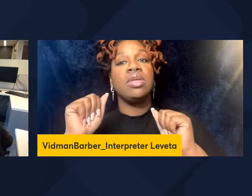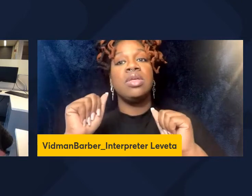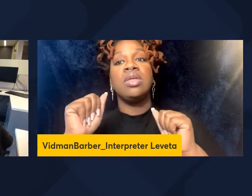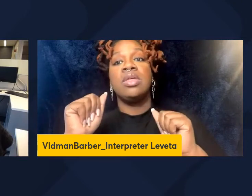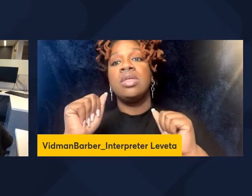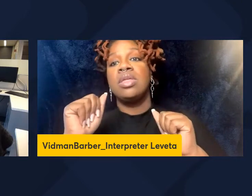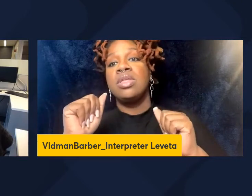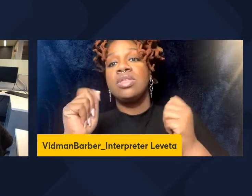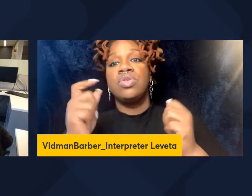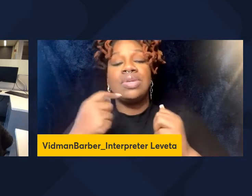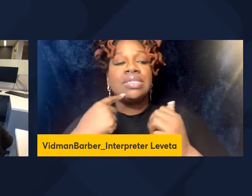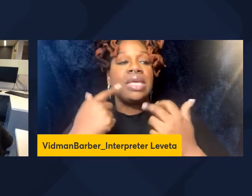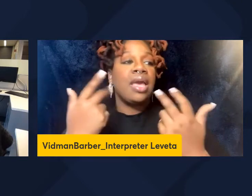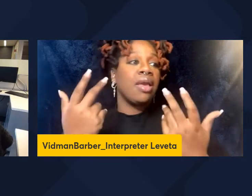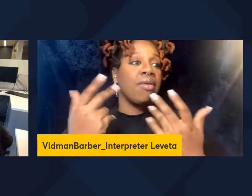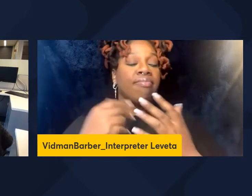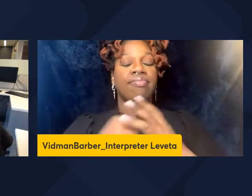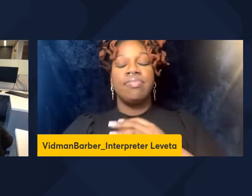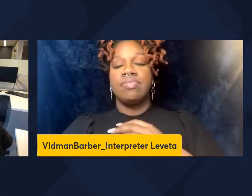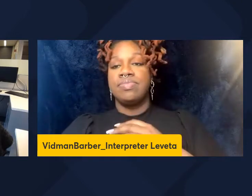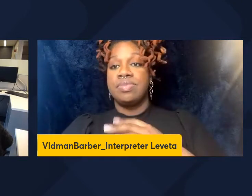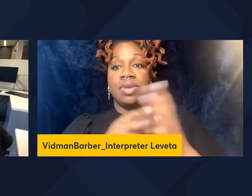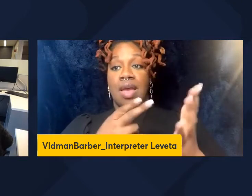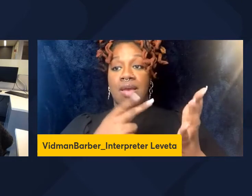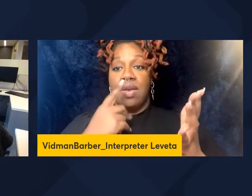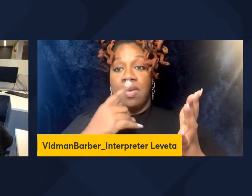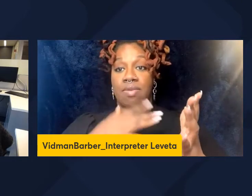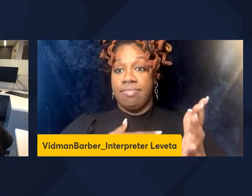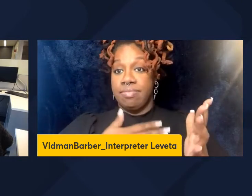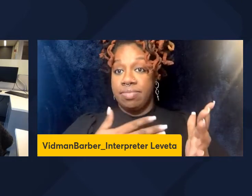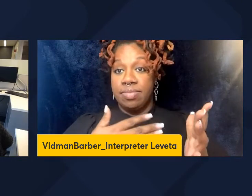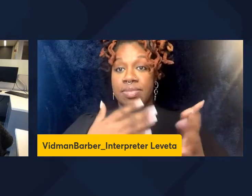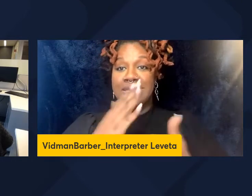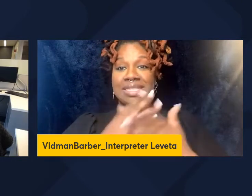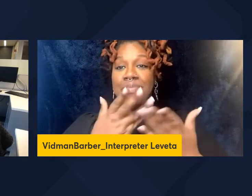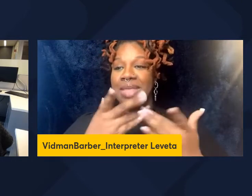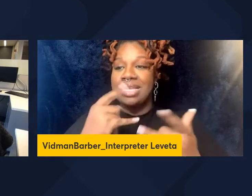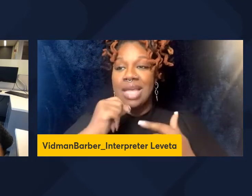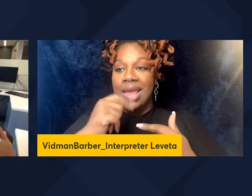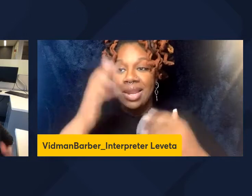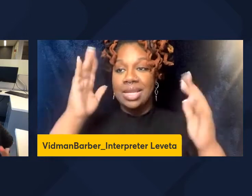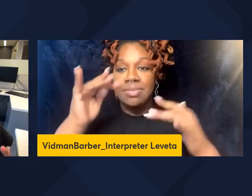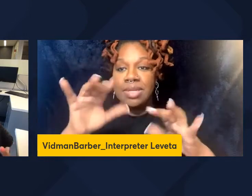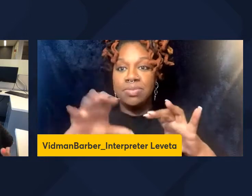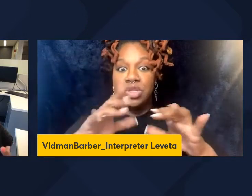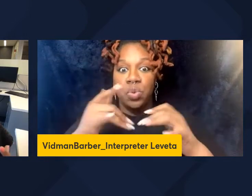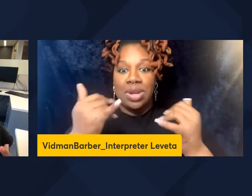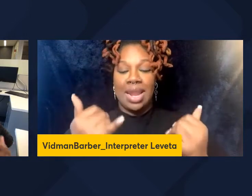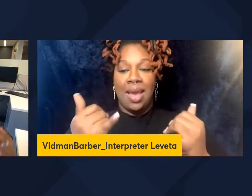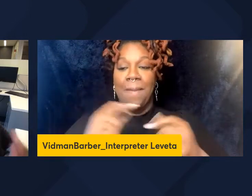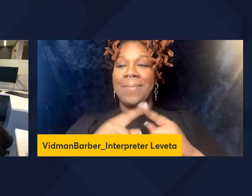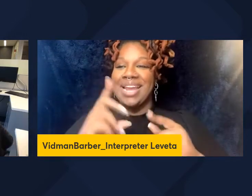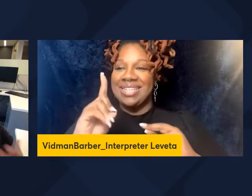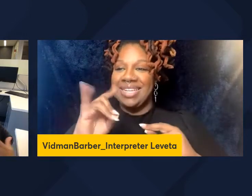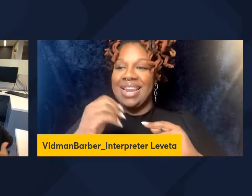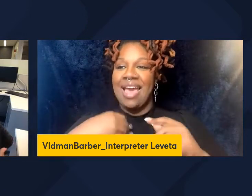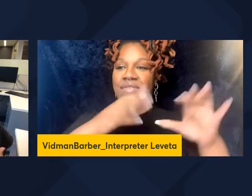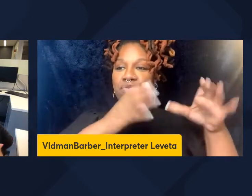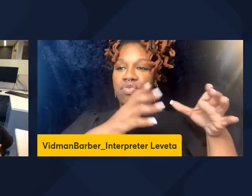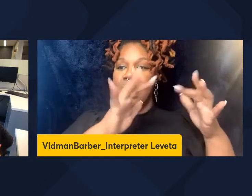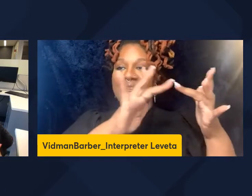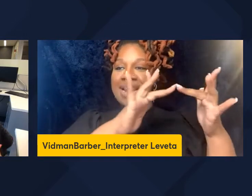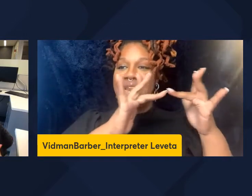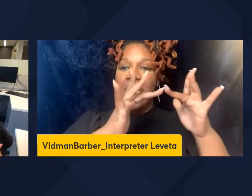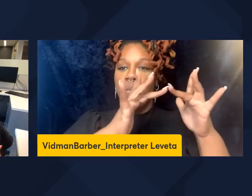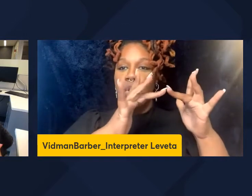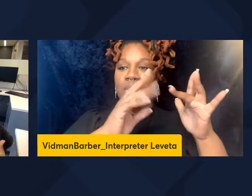couple of things I will tell you. I didn't expect to be doing what I'm doing now, but I had a network who saw more in me than I